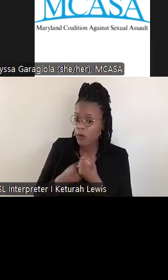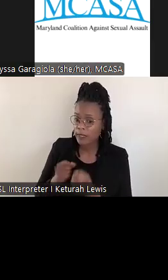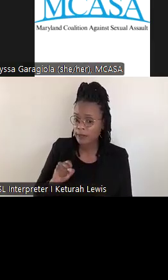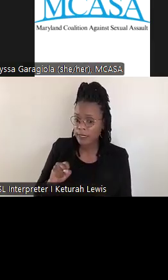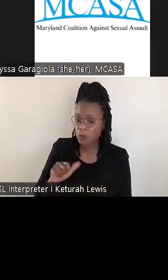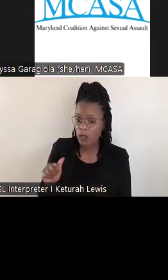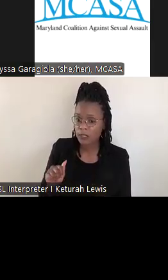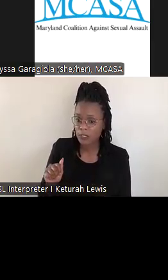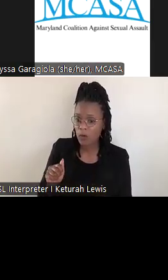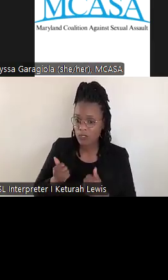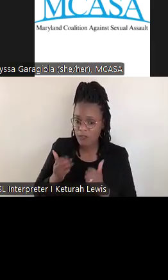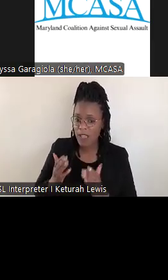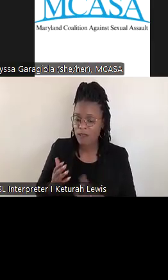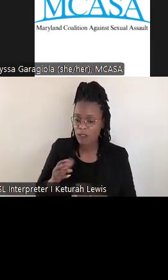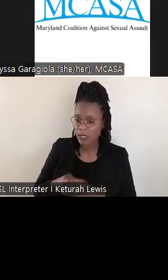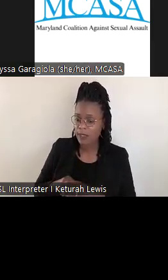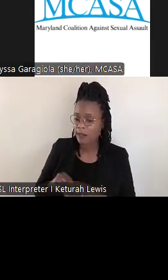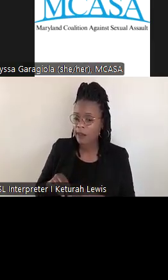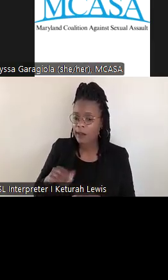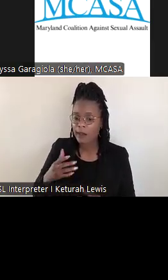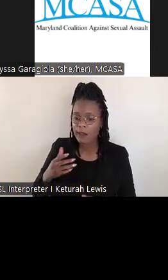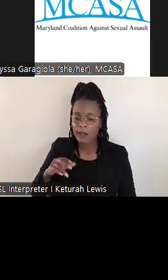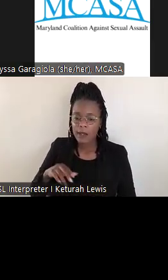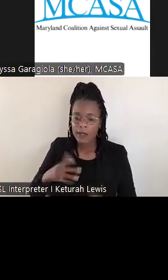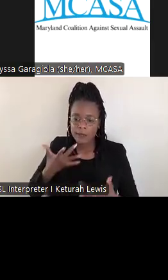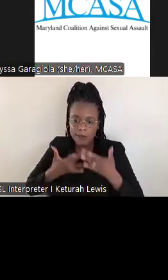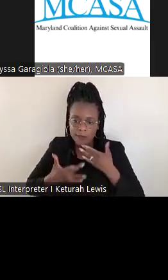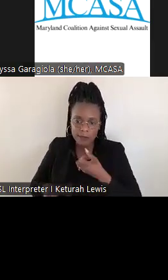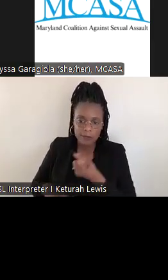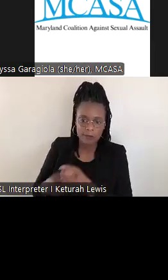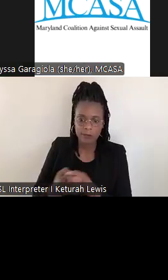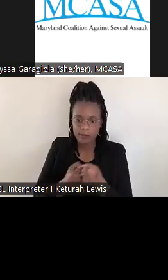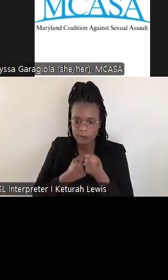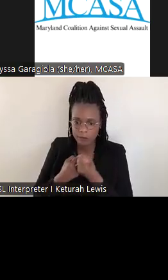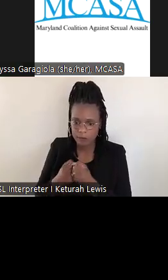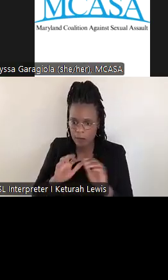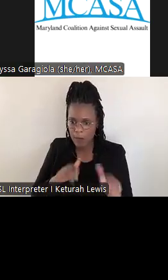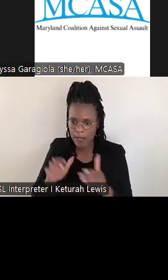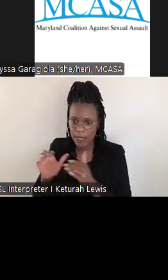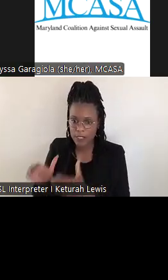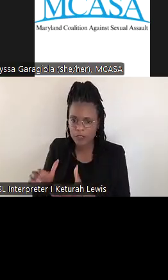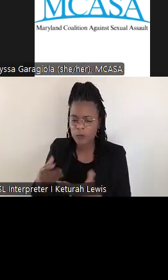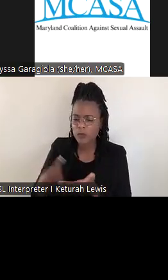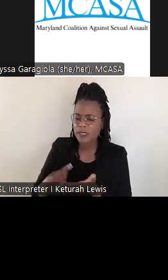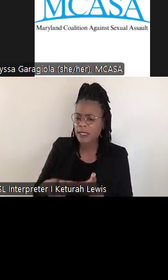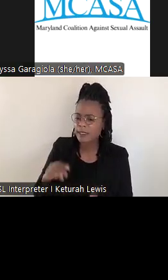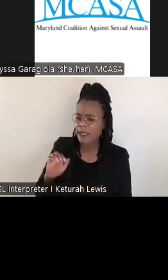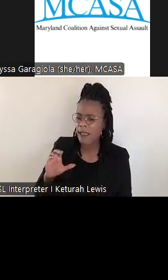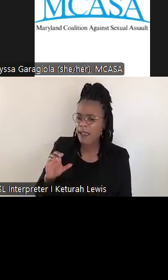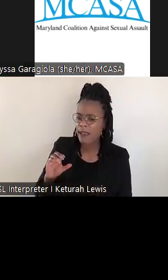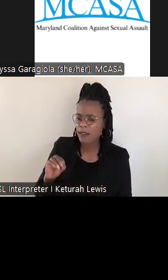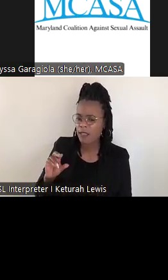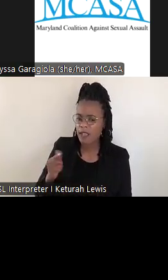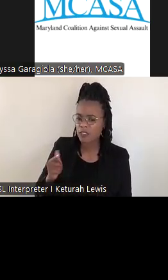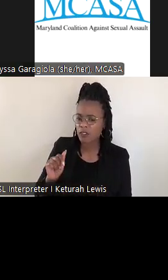populations. So we're going to start by looking at the socio-ecological model. For any of you that do prevention work,